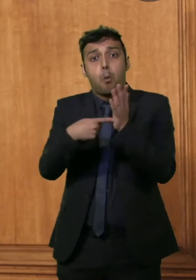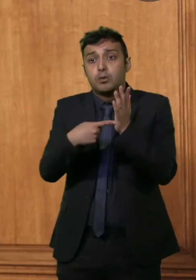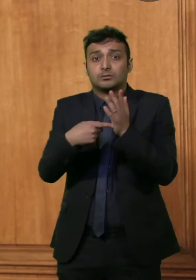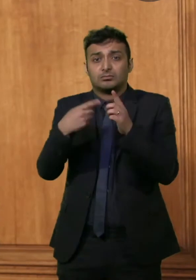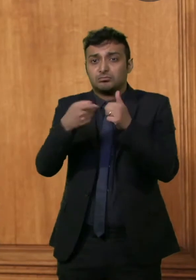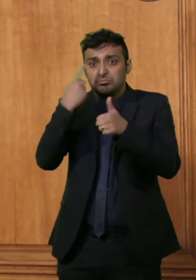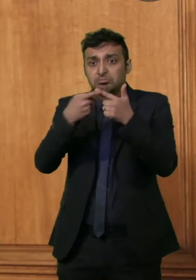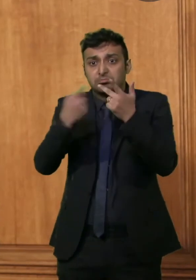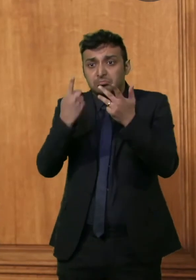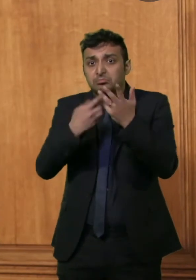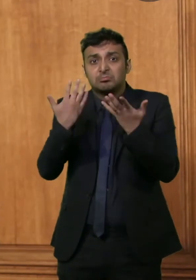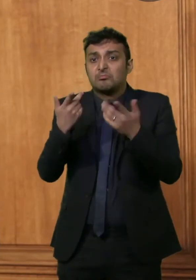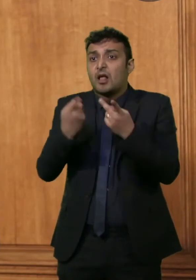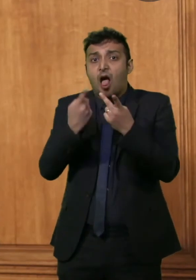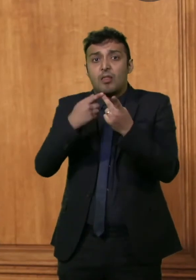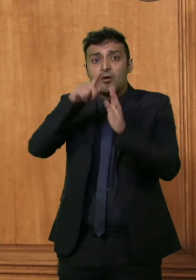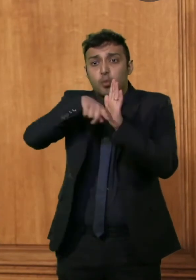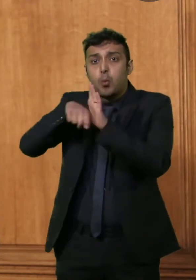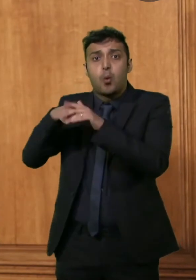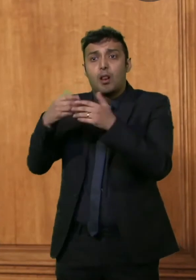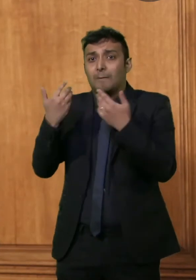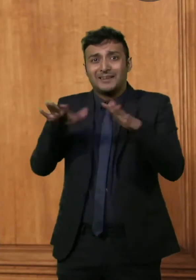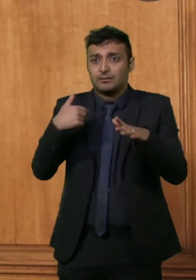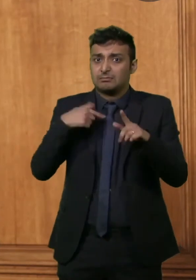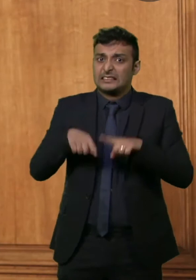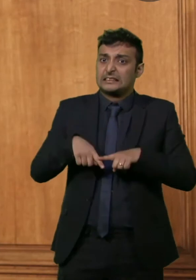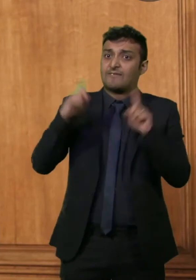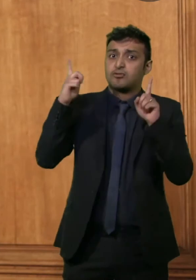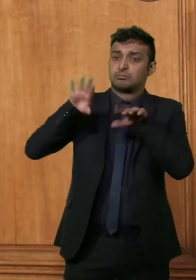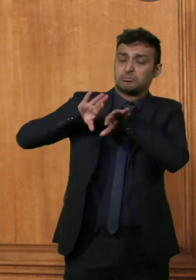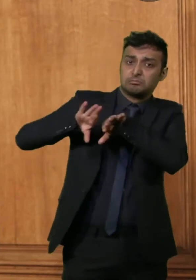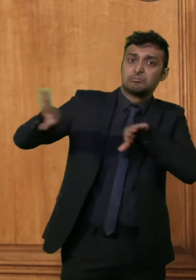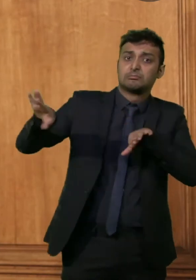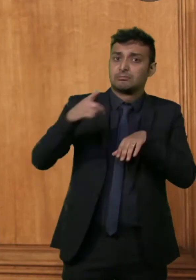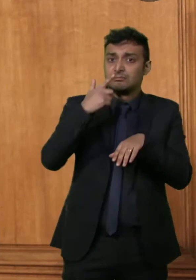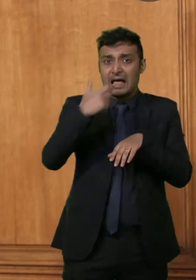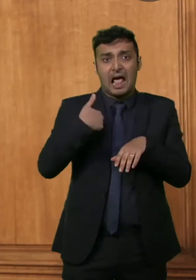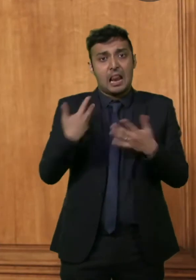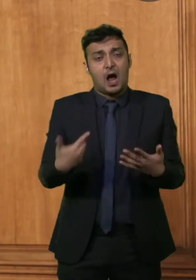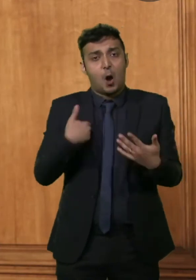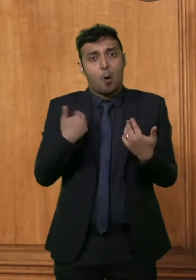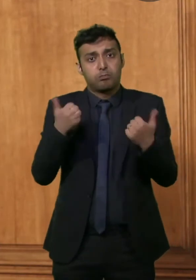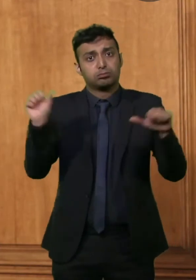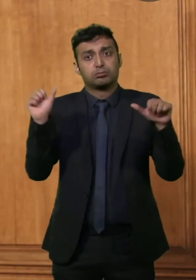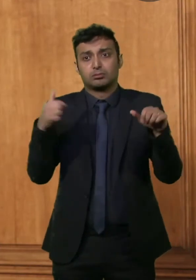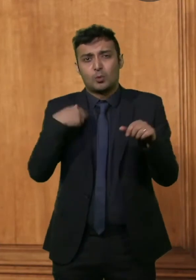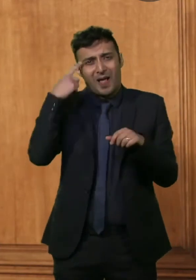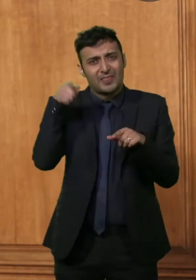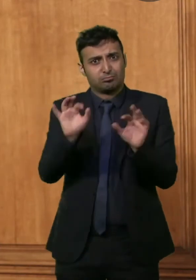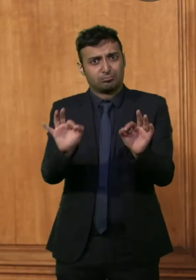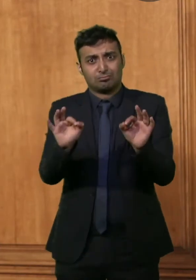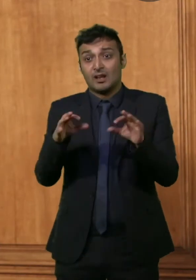differently. And I think that is and it's great to get those two things working together. That's a free trade agreement plus the ability to do